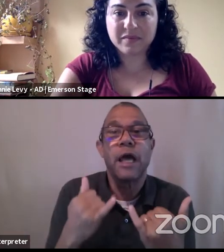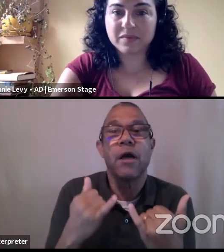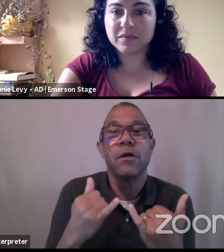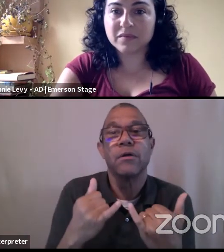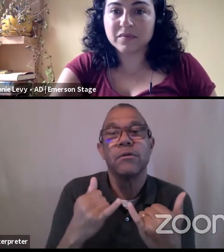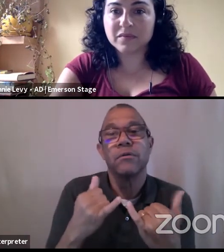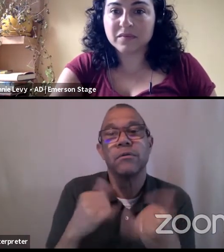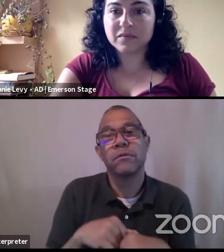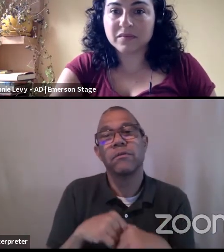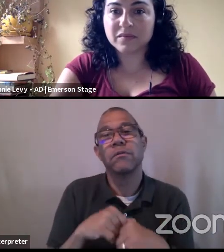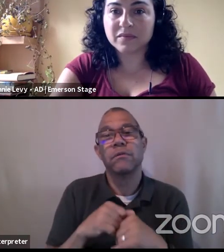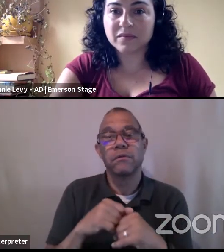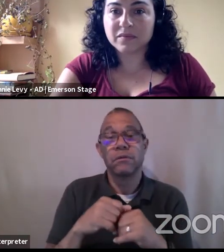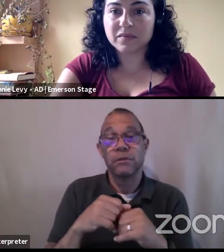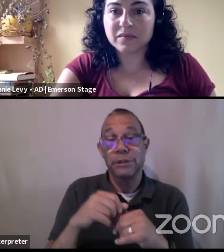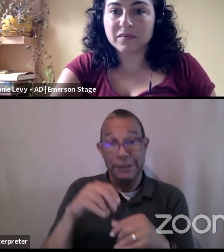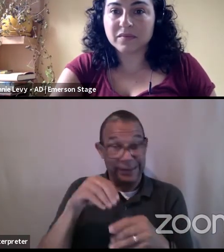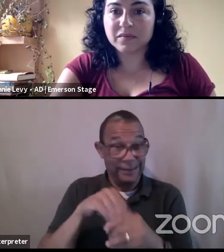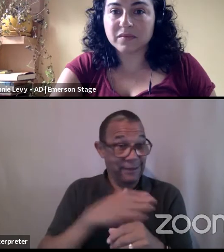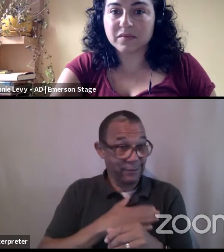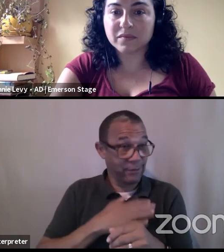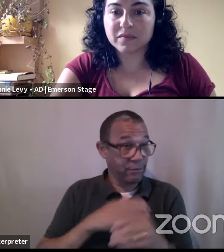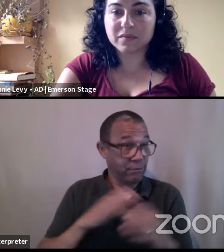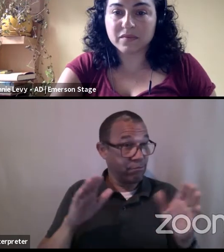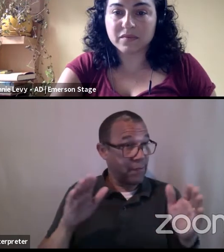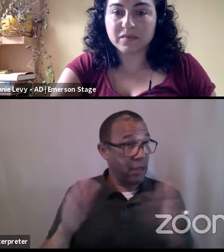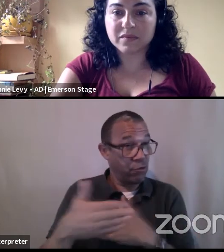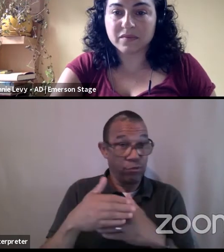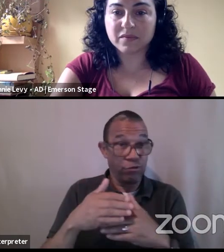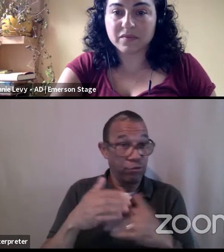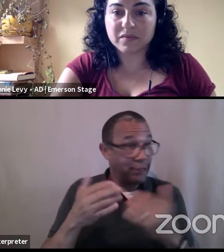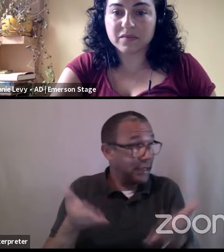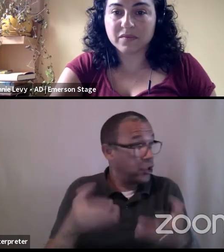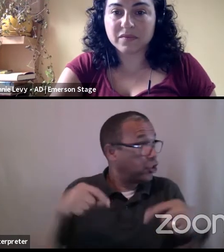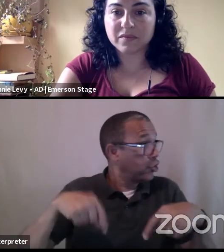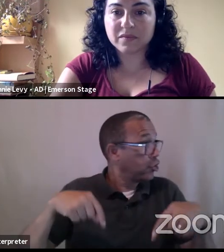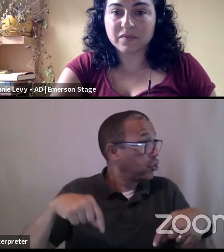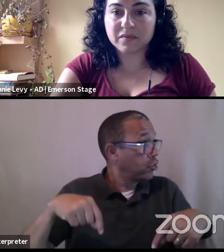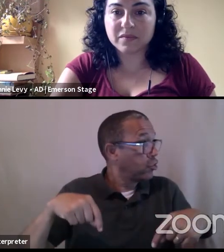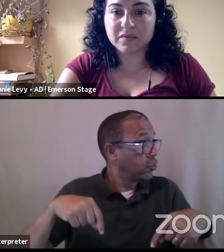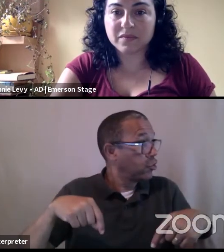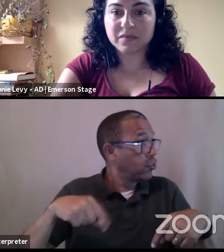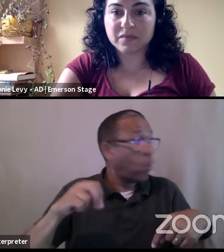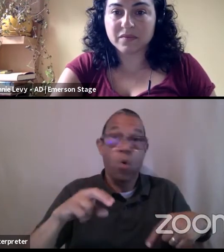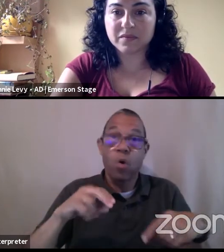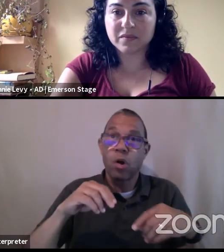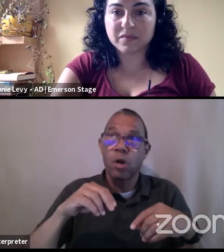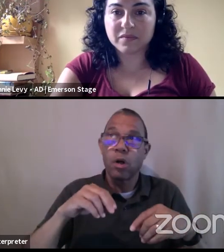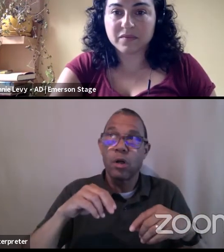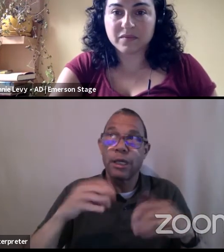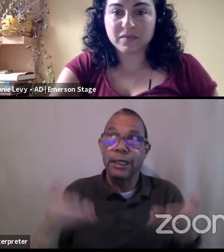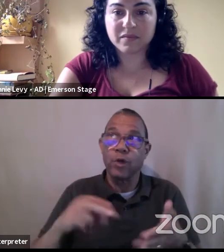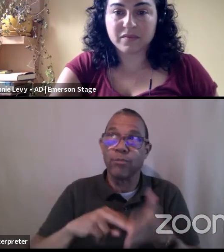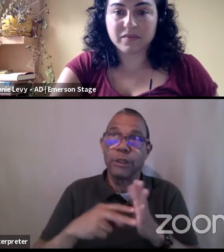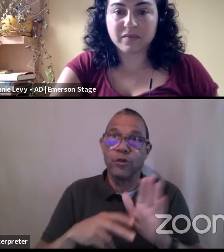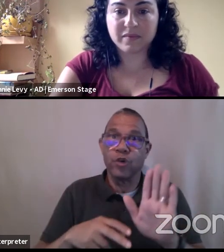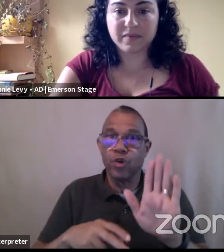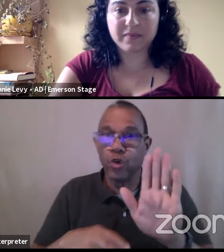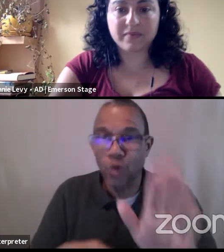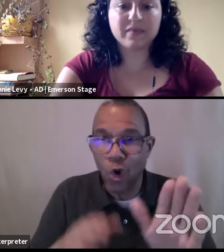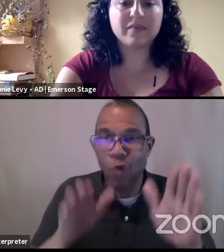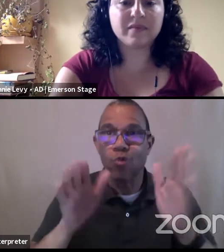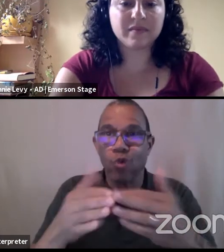room? Do you have to be in my room to be here? Or do you have to be in your rooms in order to be